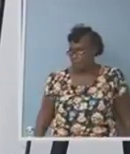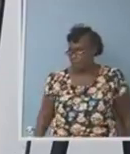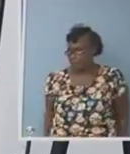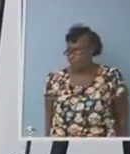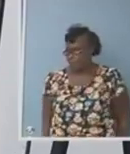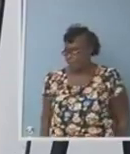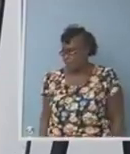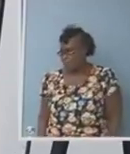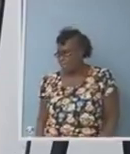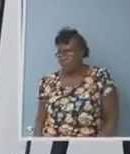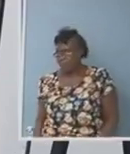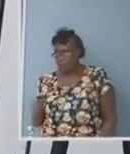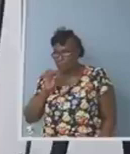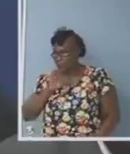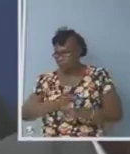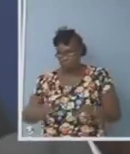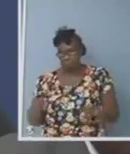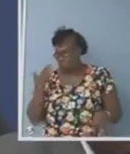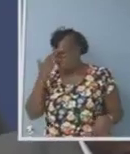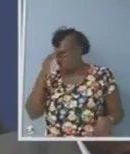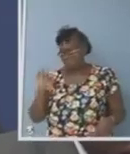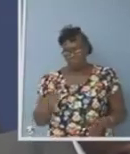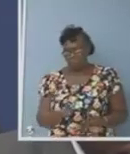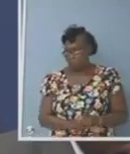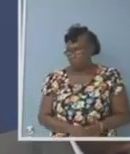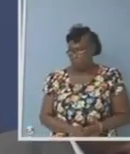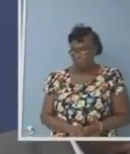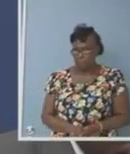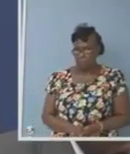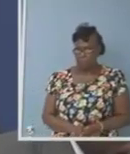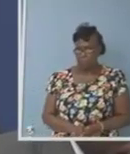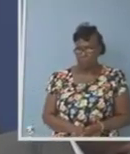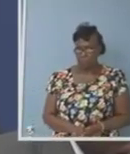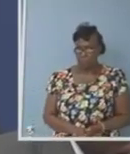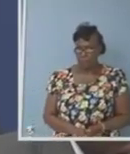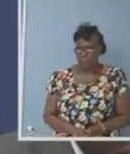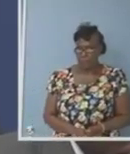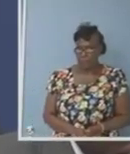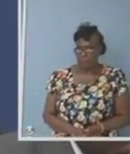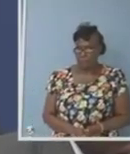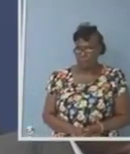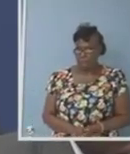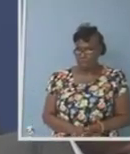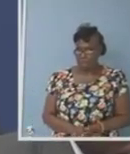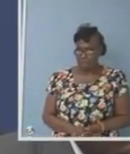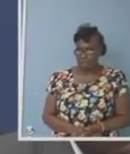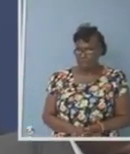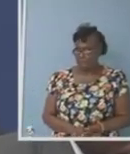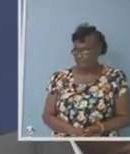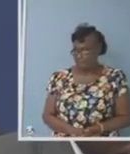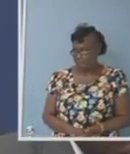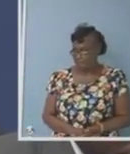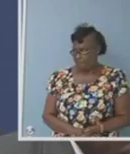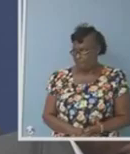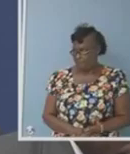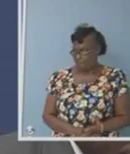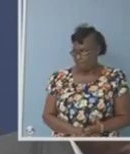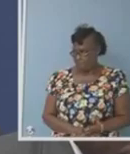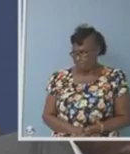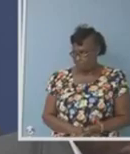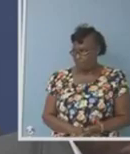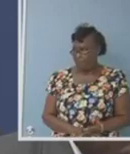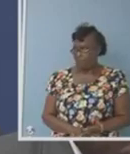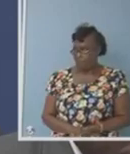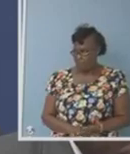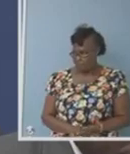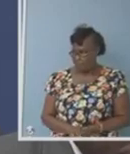Well, we don't have that information within our system, but what I know, there was some cruise ship passengers who would have come